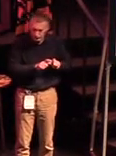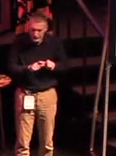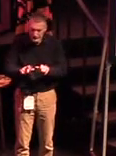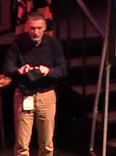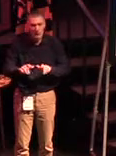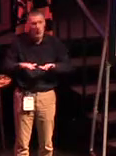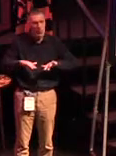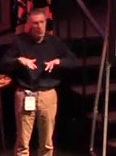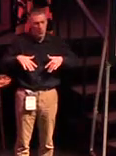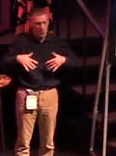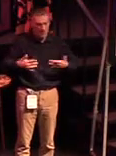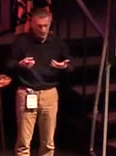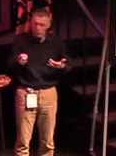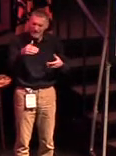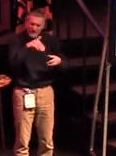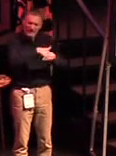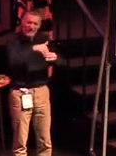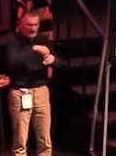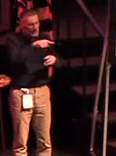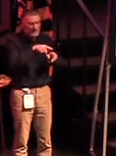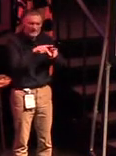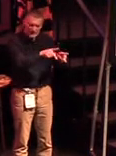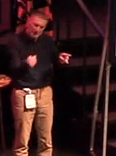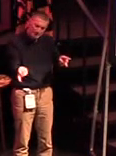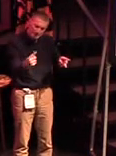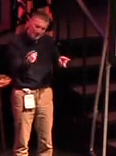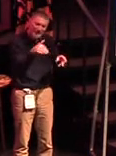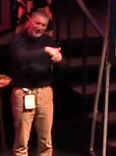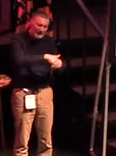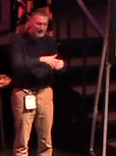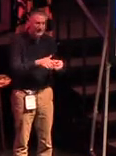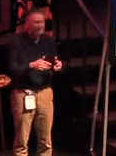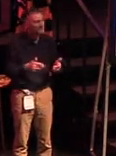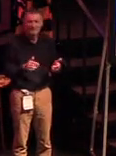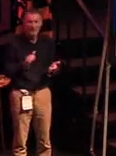need to fit into this system. And it doesn't work like that.